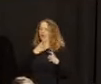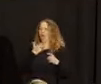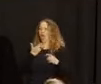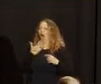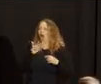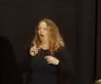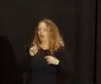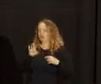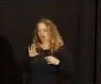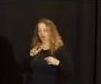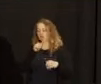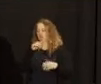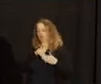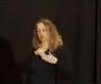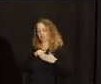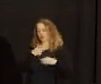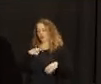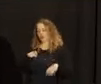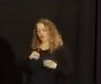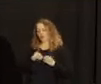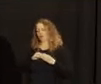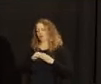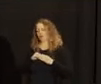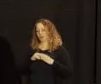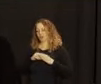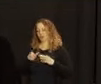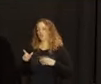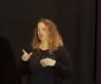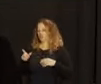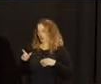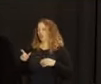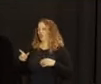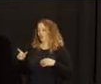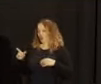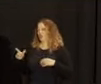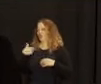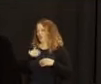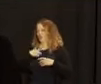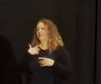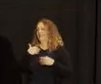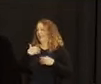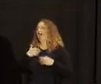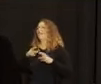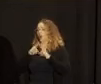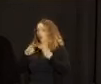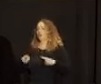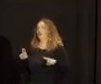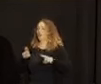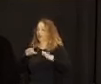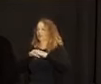accessible too. Like, that'd be a component. Accessible, universally designed hot tubs for everyone. There we go.